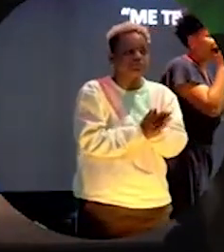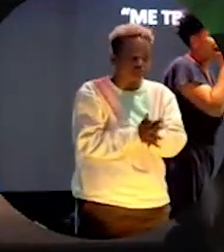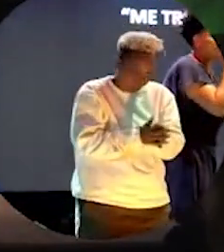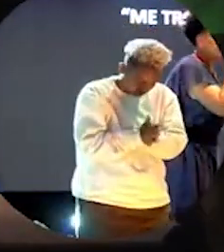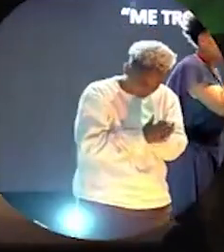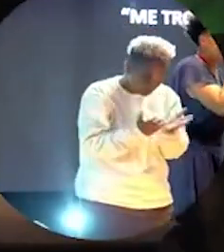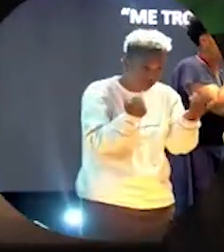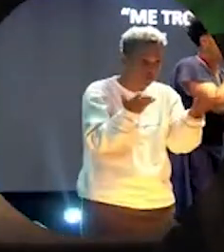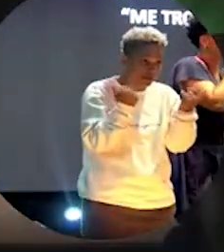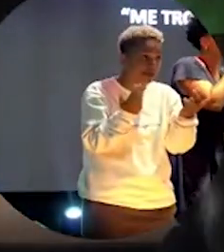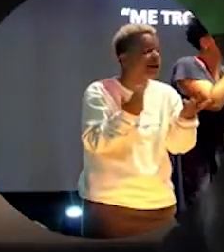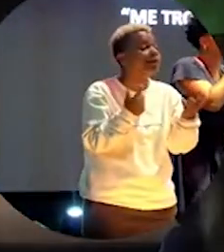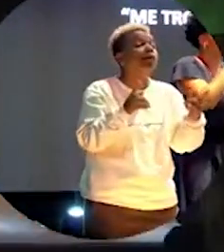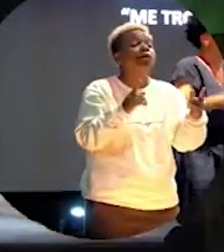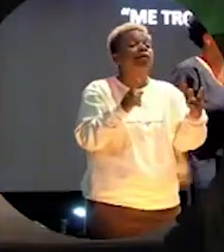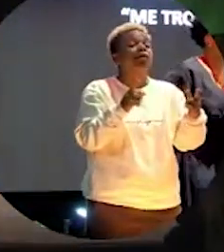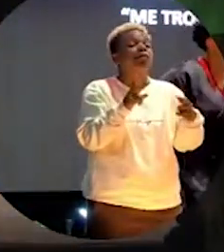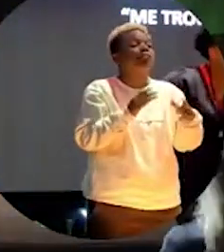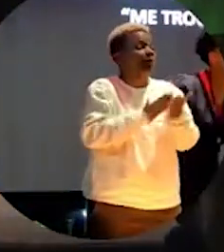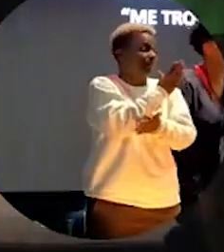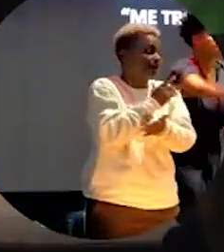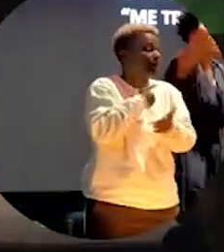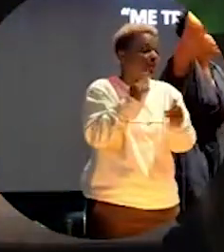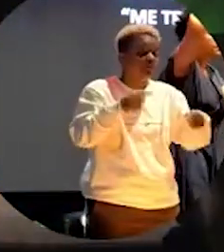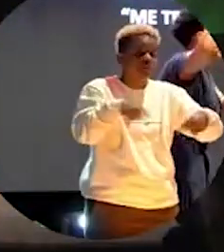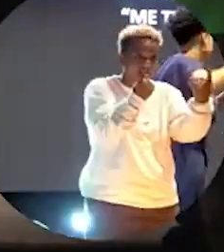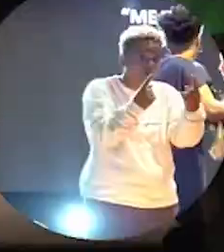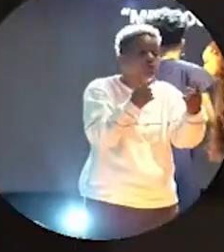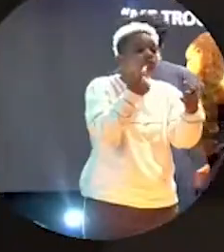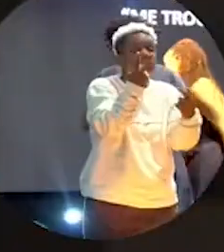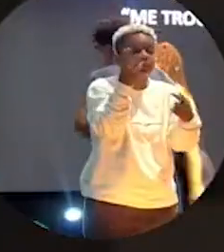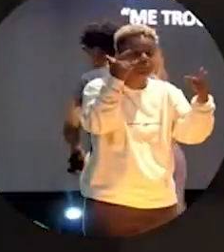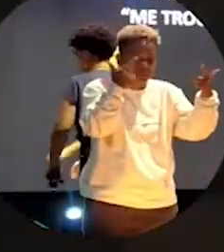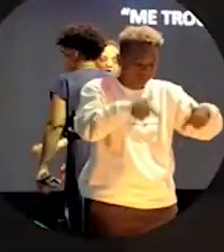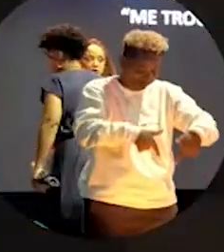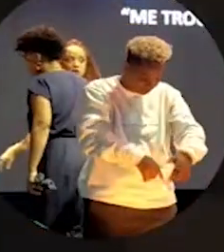Vamos lá, valendo vaga pra grande final. Um, dois, três.